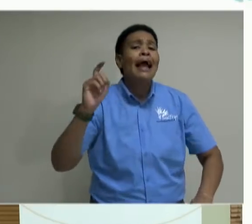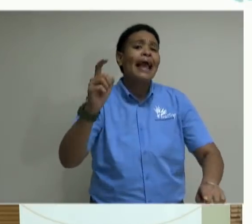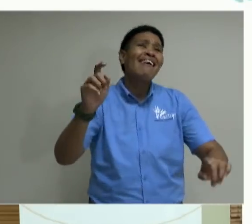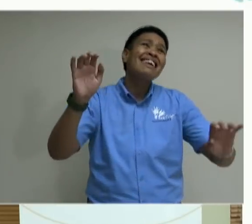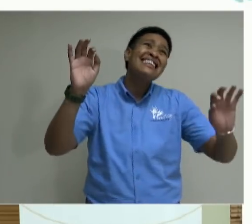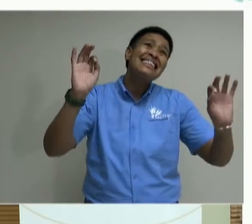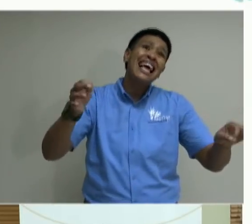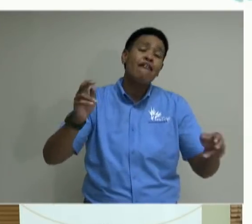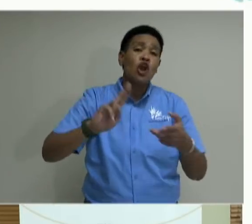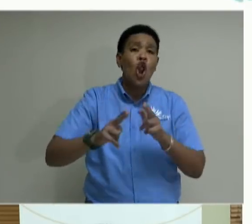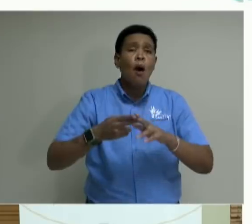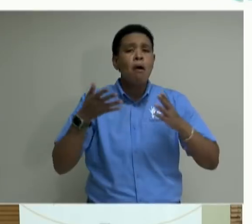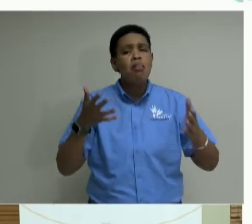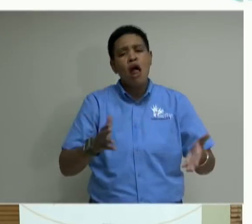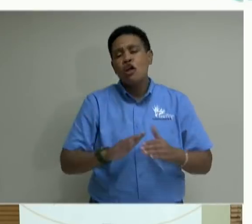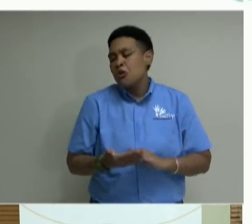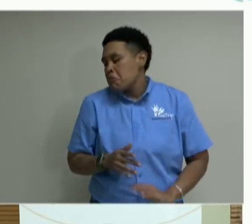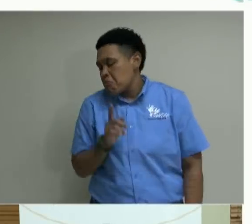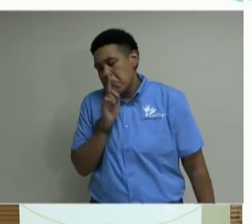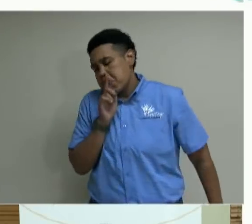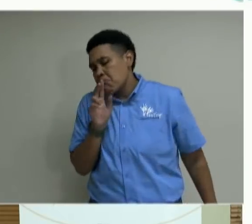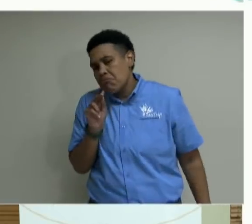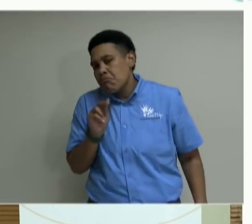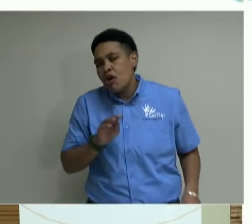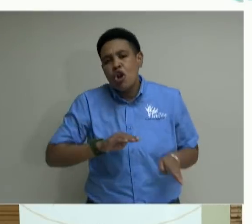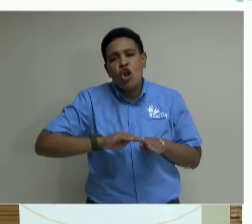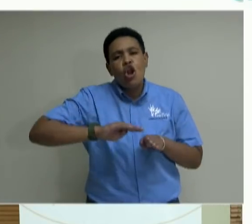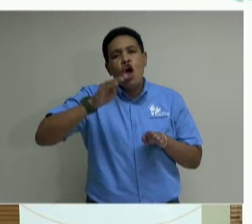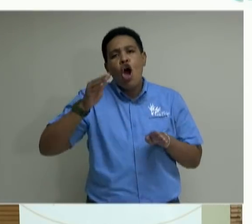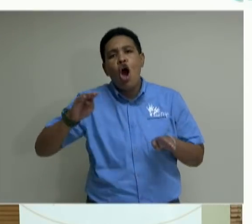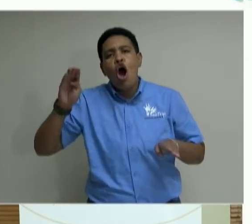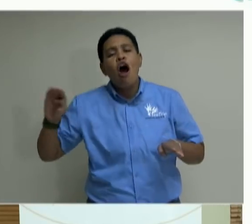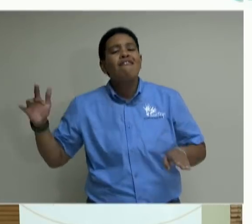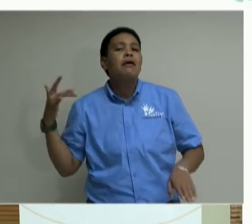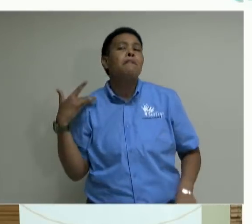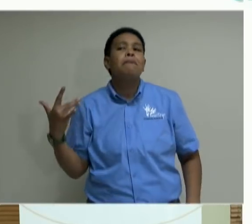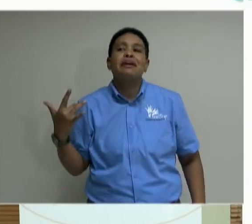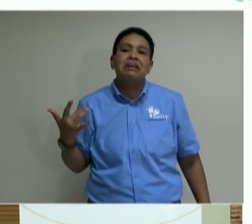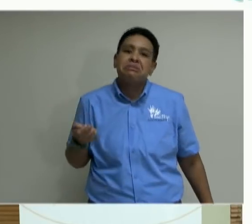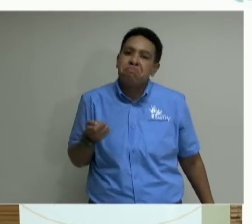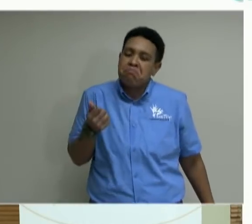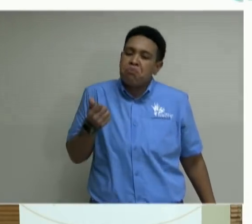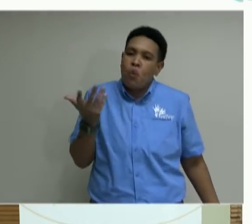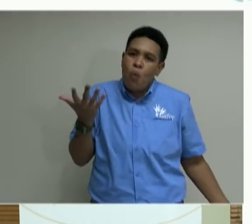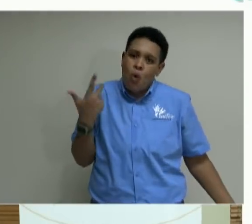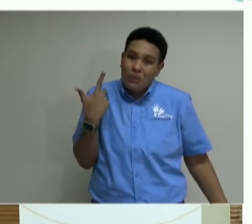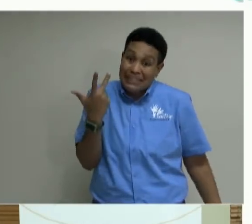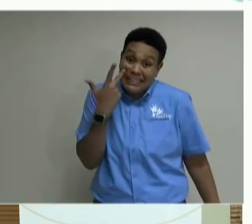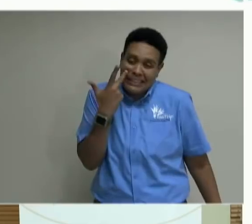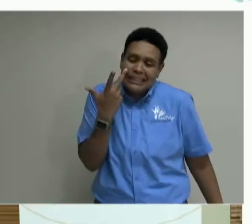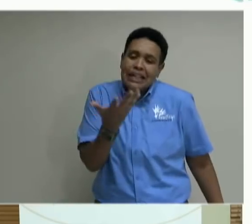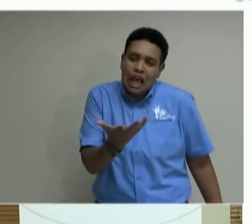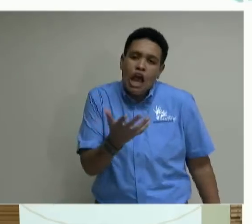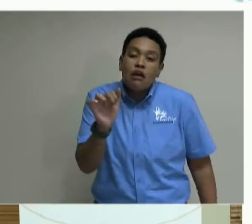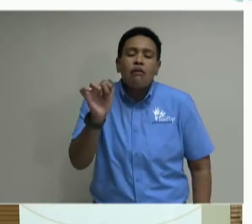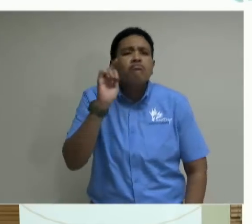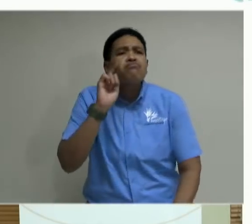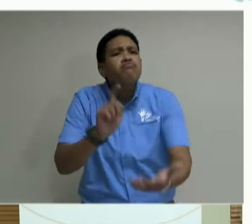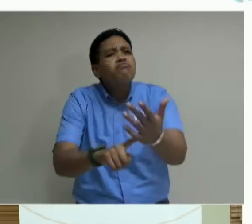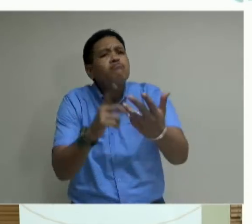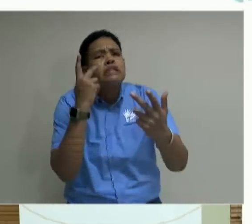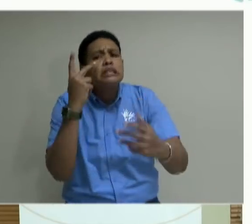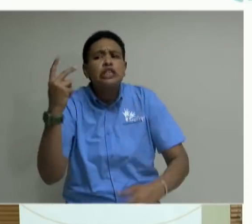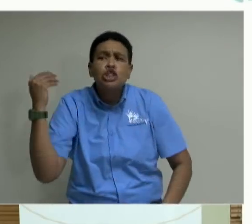are always, the tip of the iceberg that we are seeing. And while it is that we note that we are seeing